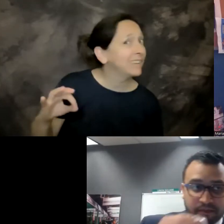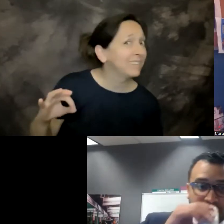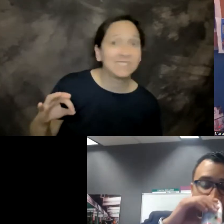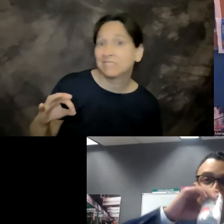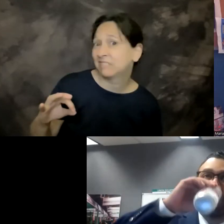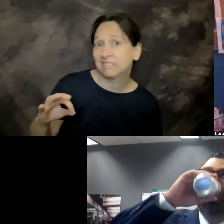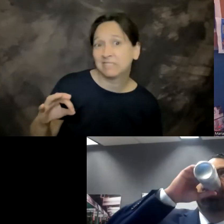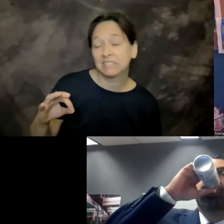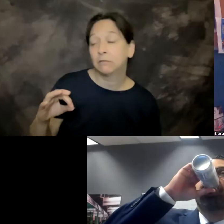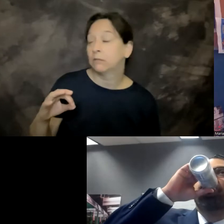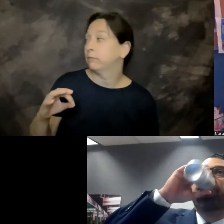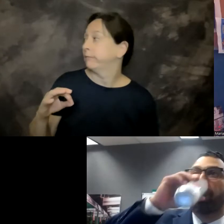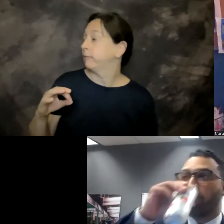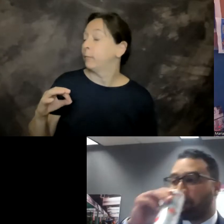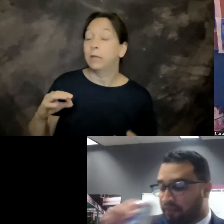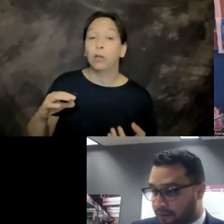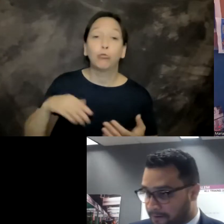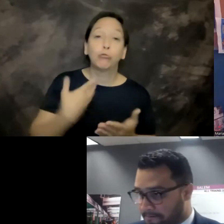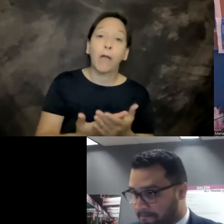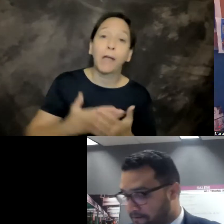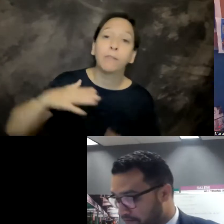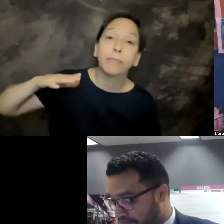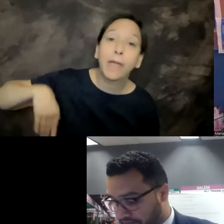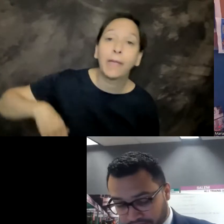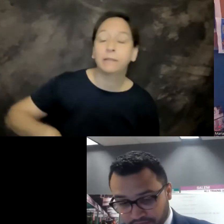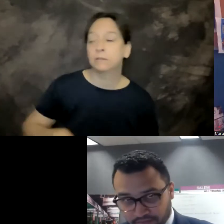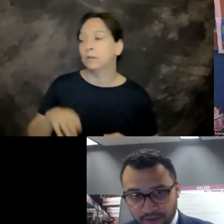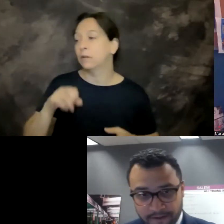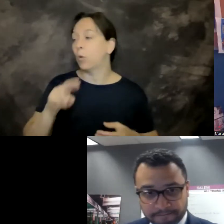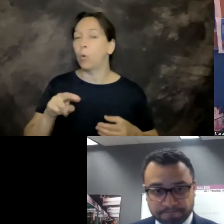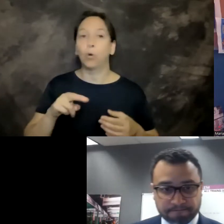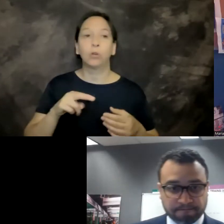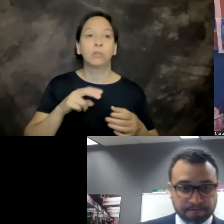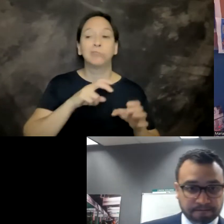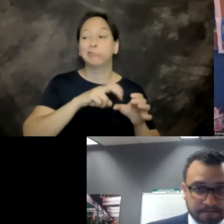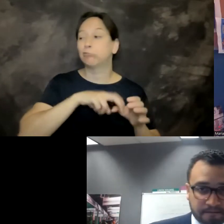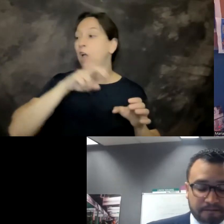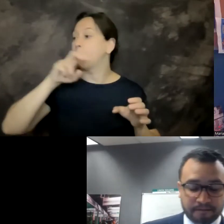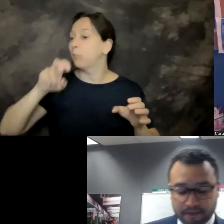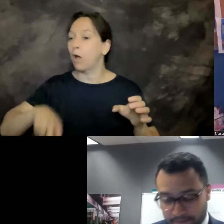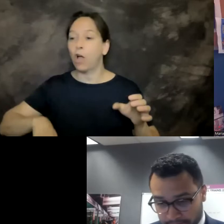you up, they're late dropping you off, or not picking you up at all and forgetting you.